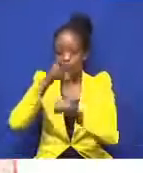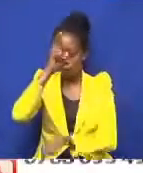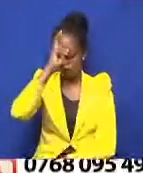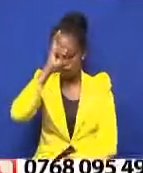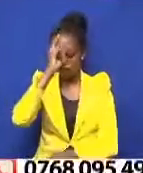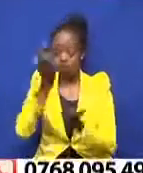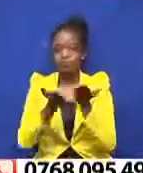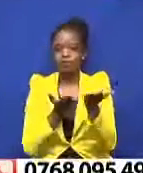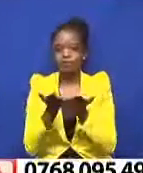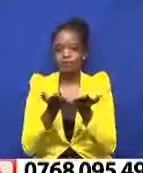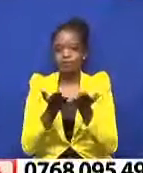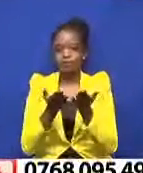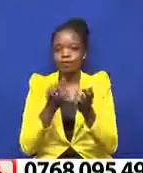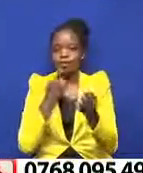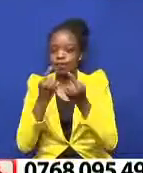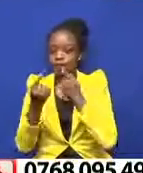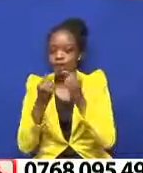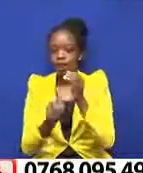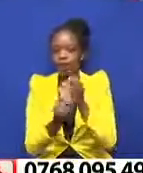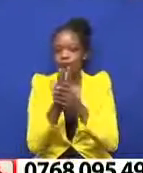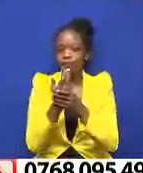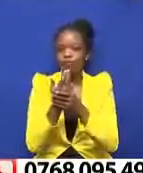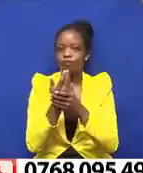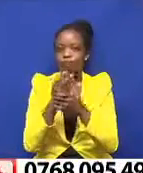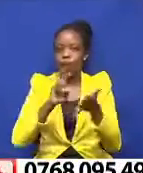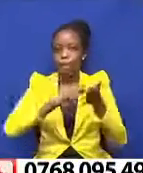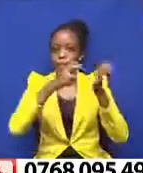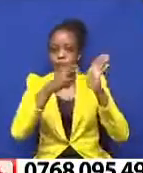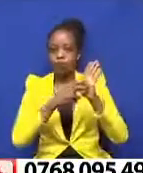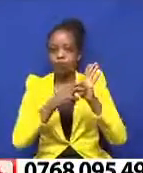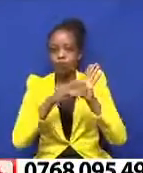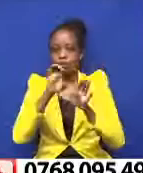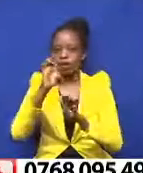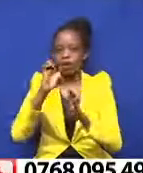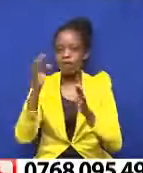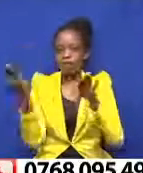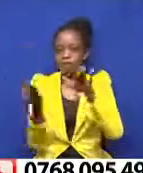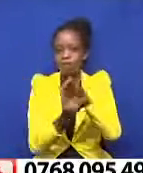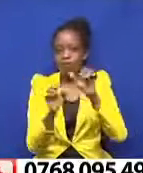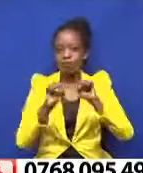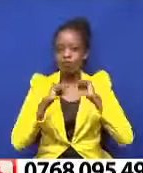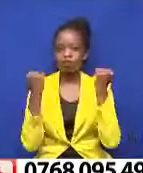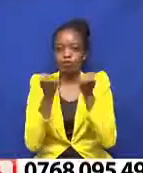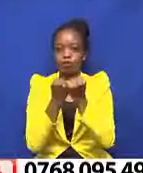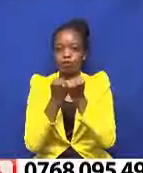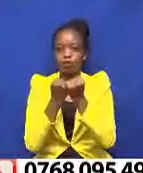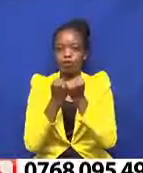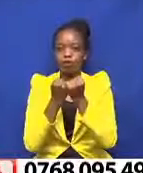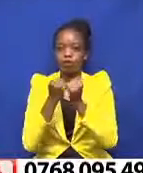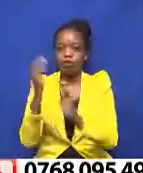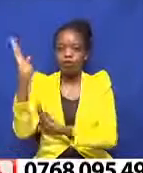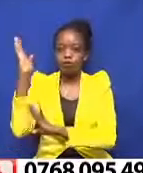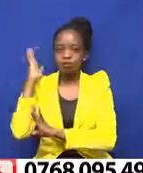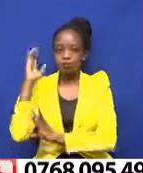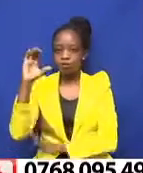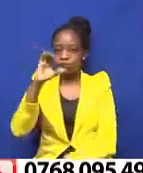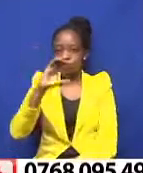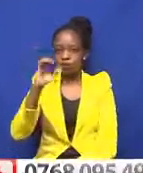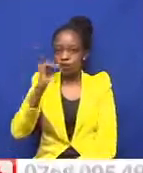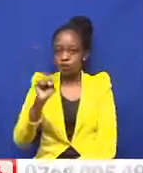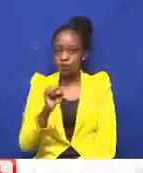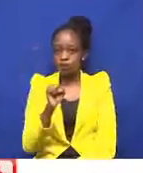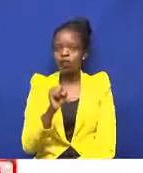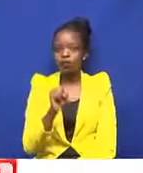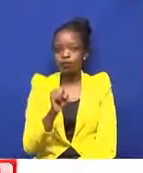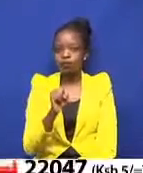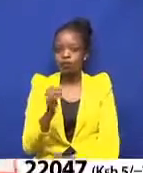Service. Speaking at the launch of the Utumishi project and the e-filing system, Interior CS Fred Matiang'i praised the